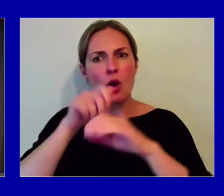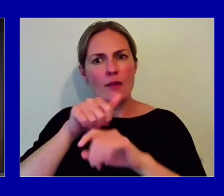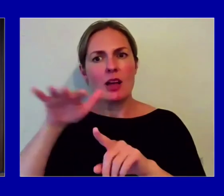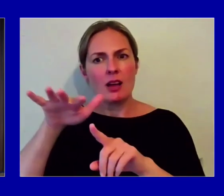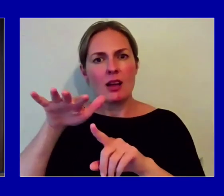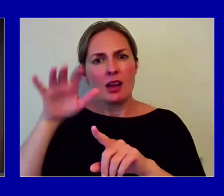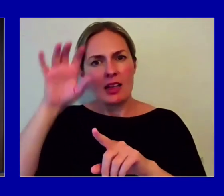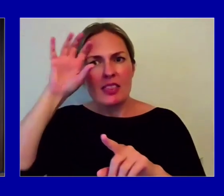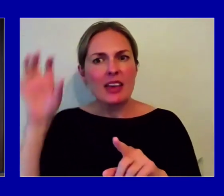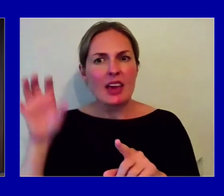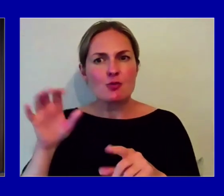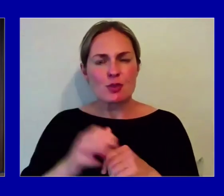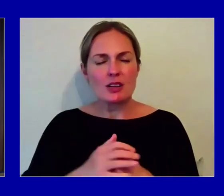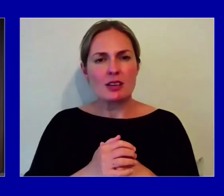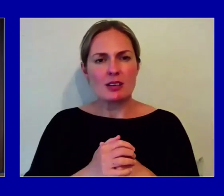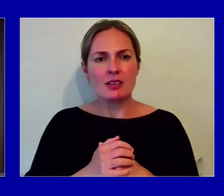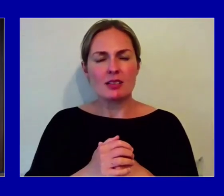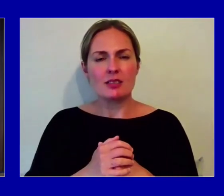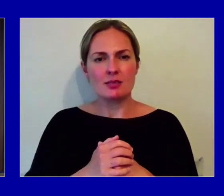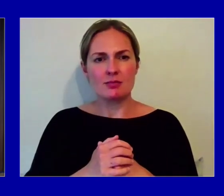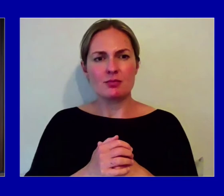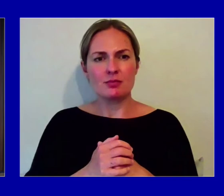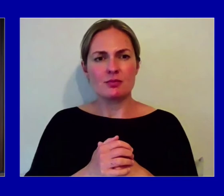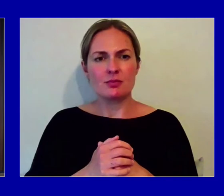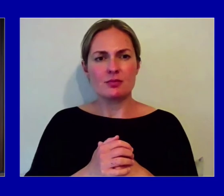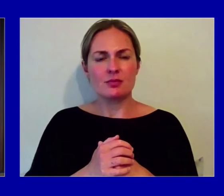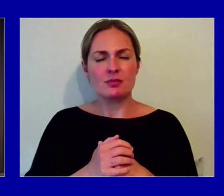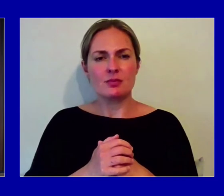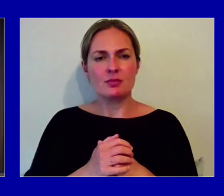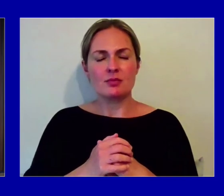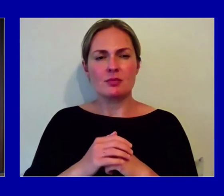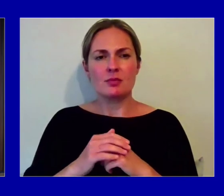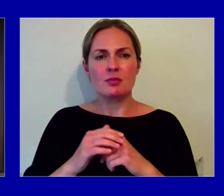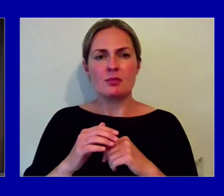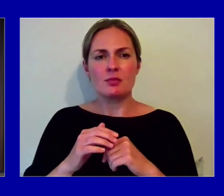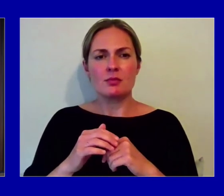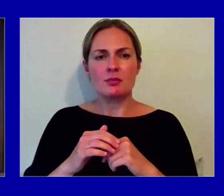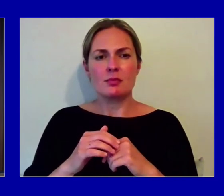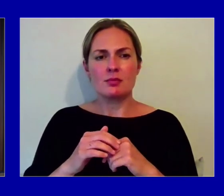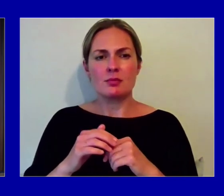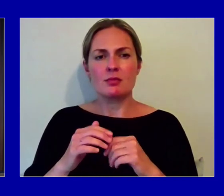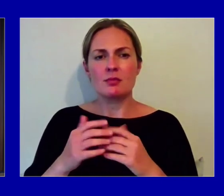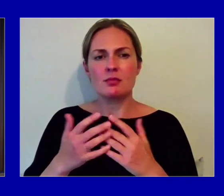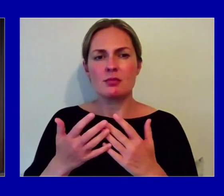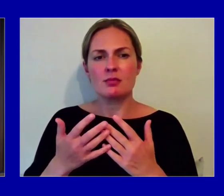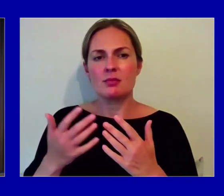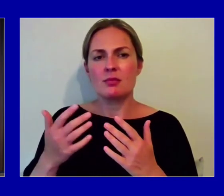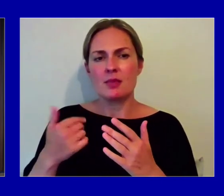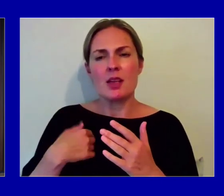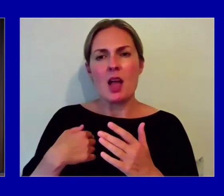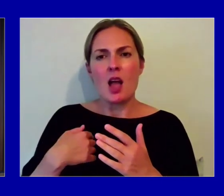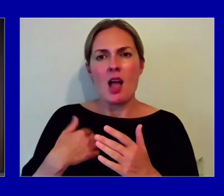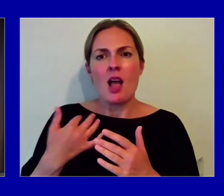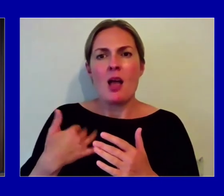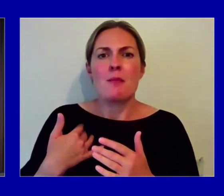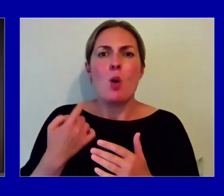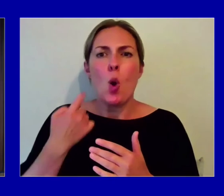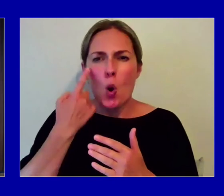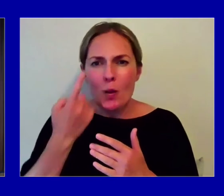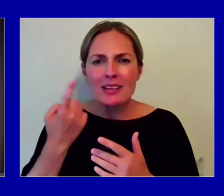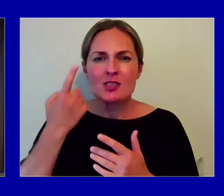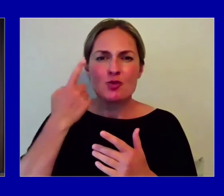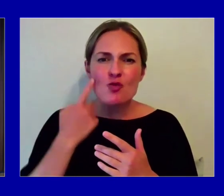advance myself in a way that, um, could be recognised, um, and listen to, I guess, like we're always trying to prove, I said before, of who we are